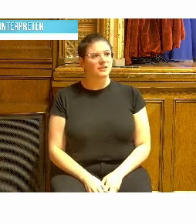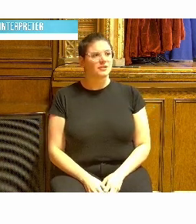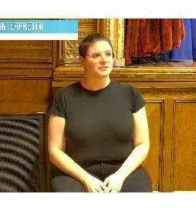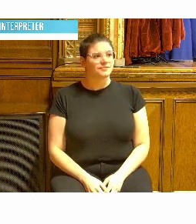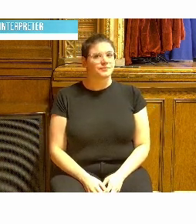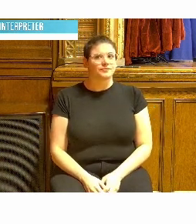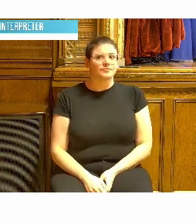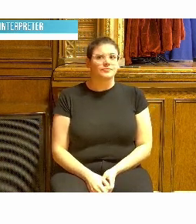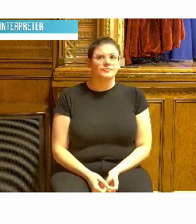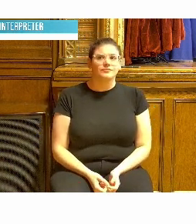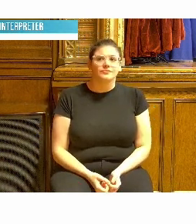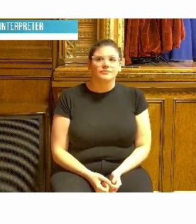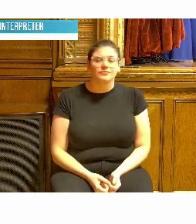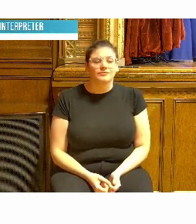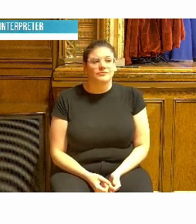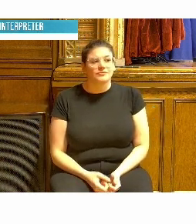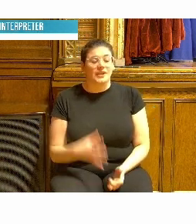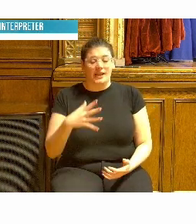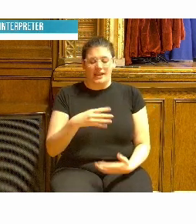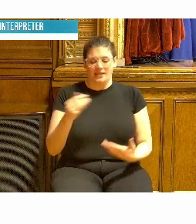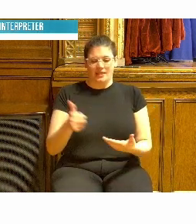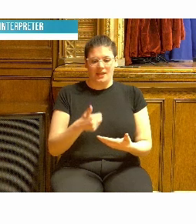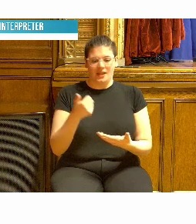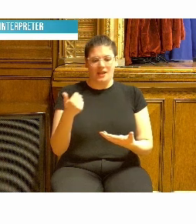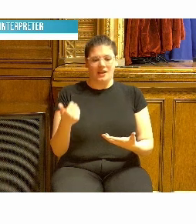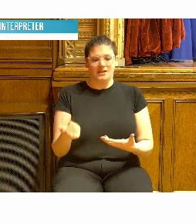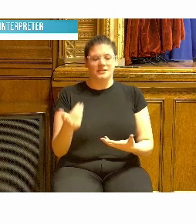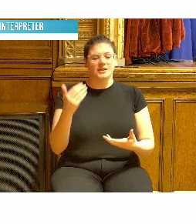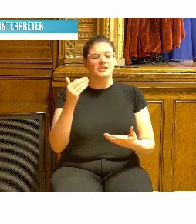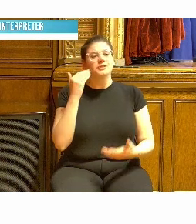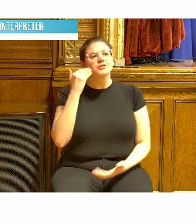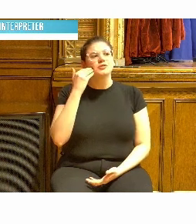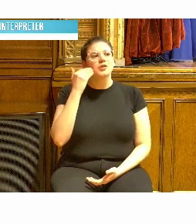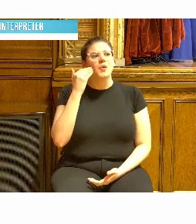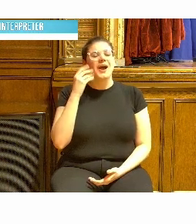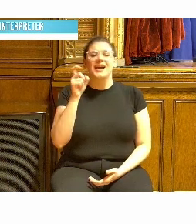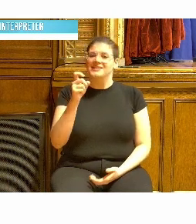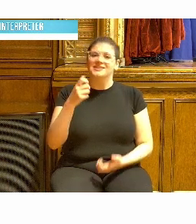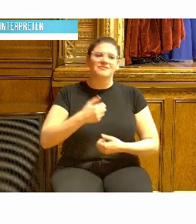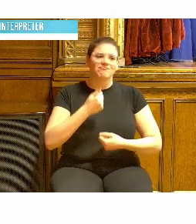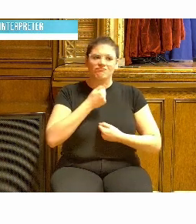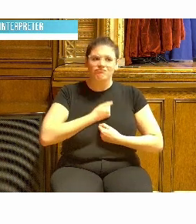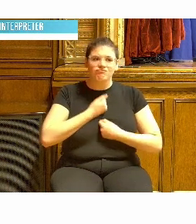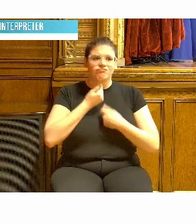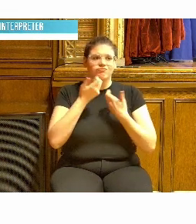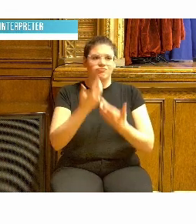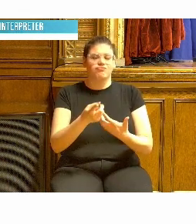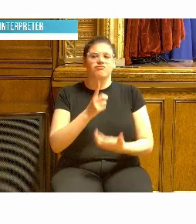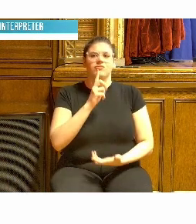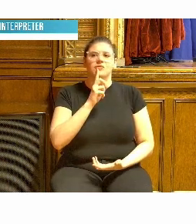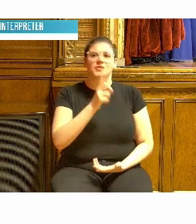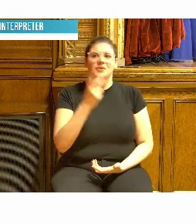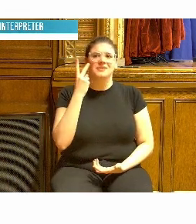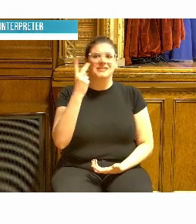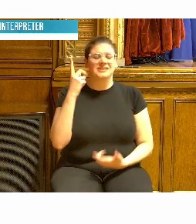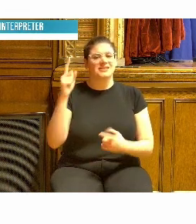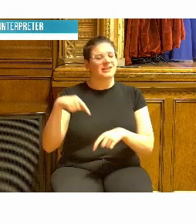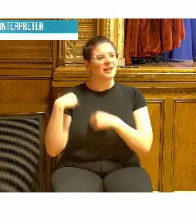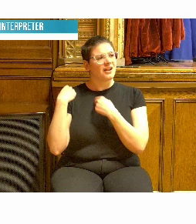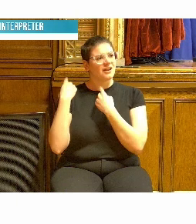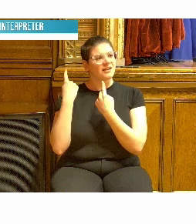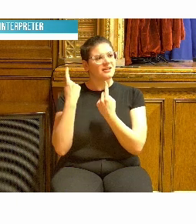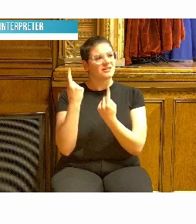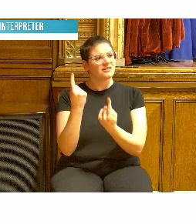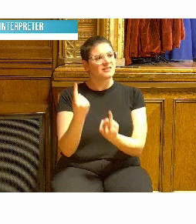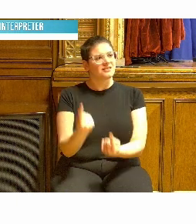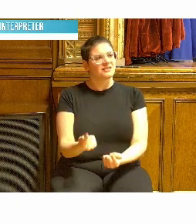And then, you know, I just gotta speak the truth how I see it, and I've been seeing it for years. I'm